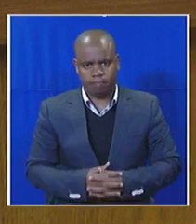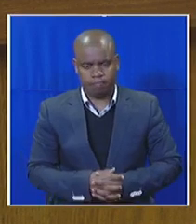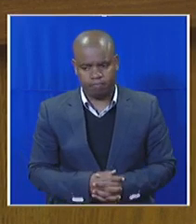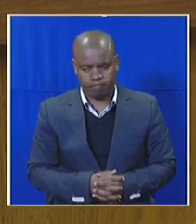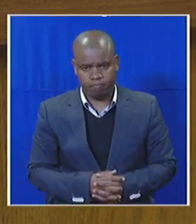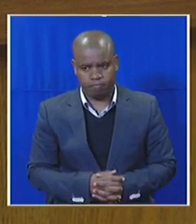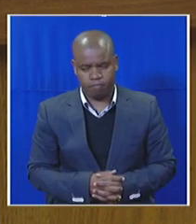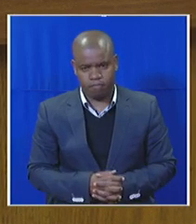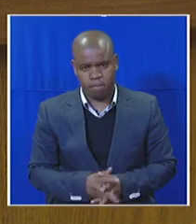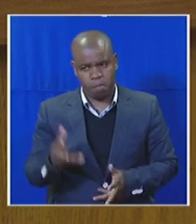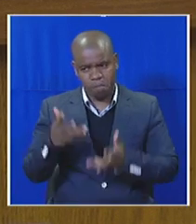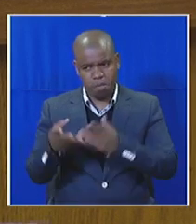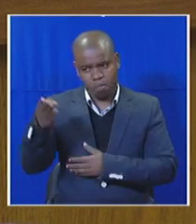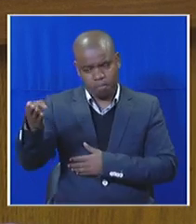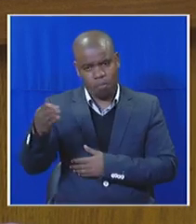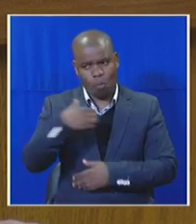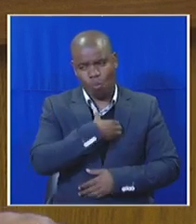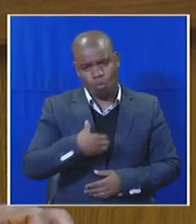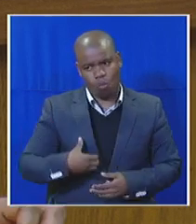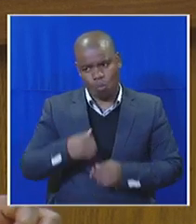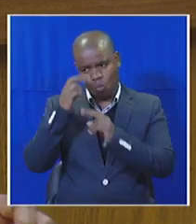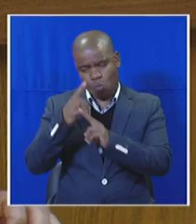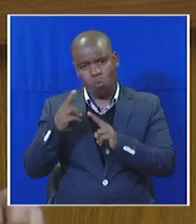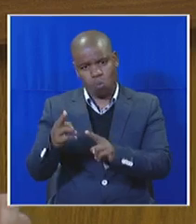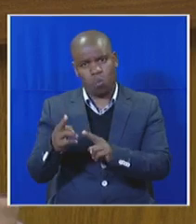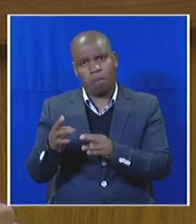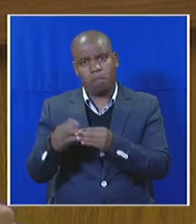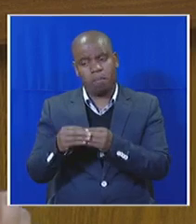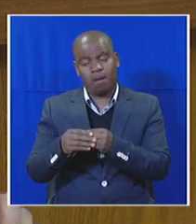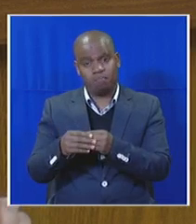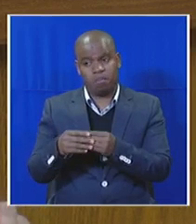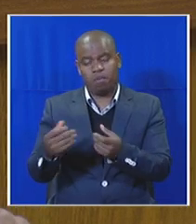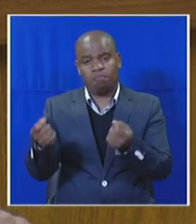the Honorable member did not hear me because I answered in Zulu.